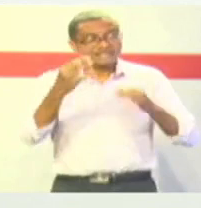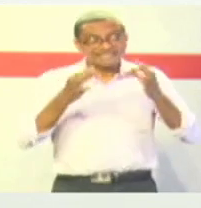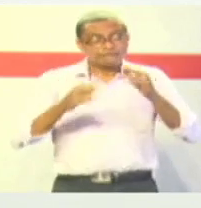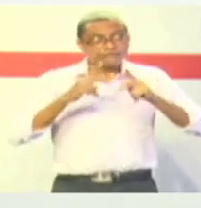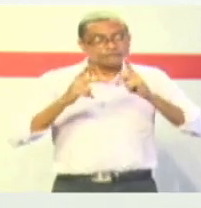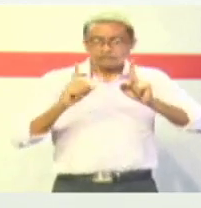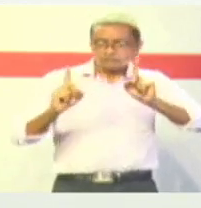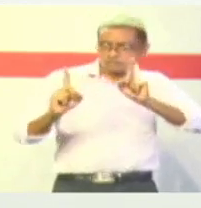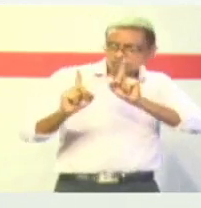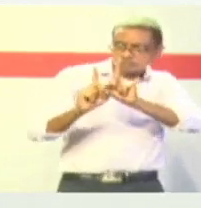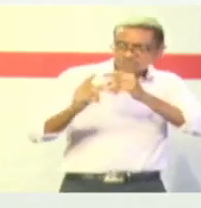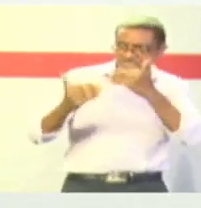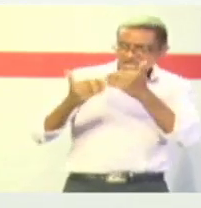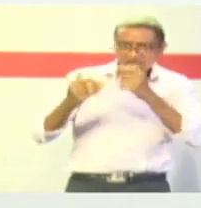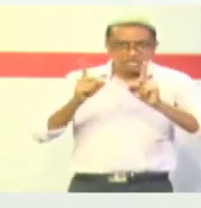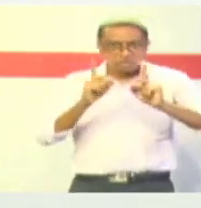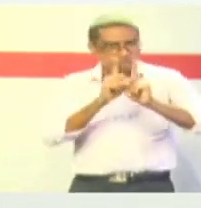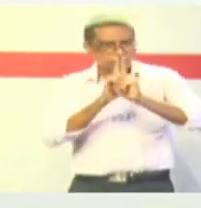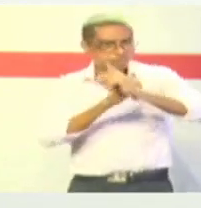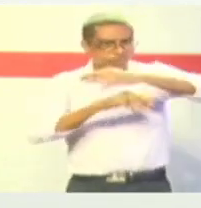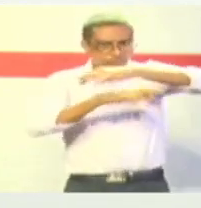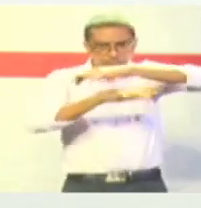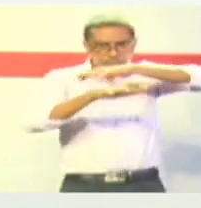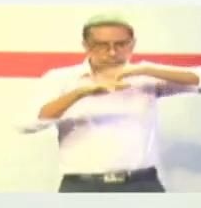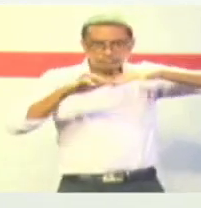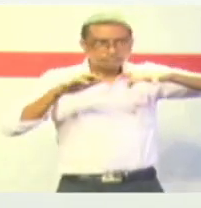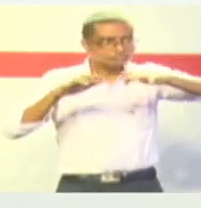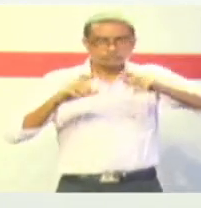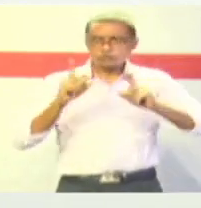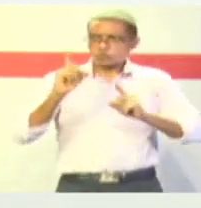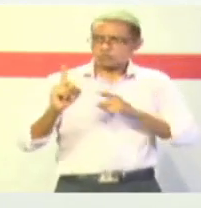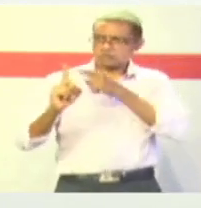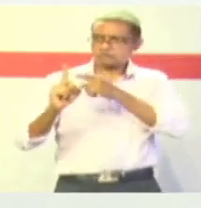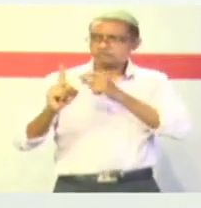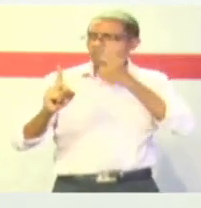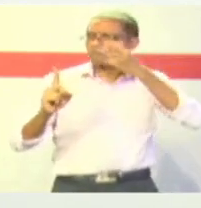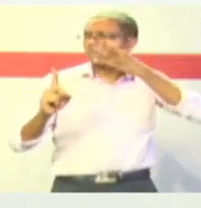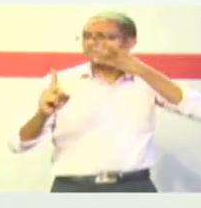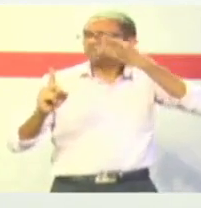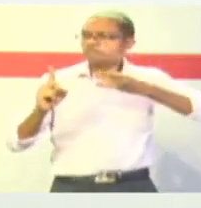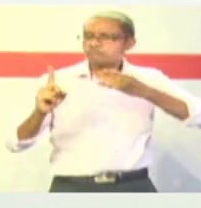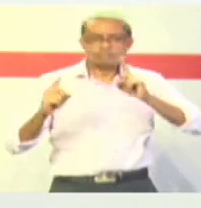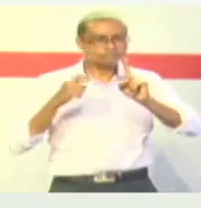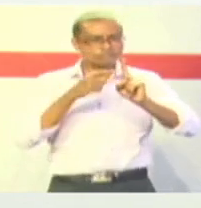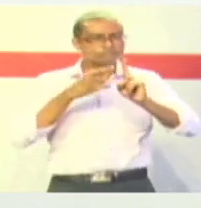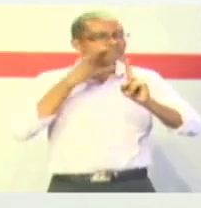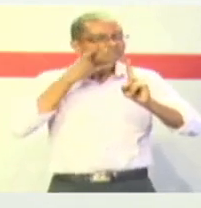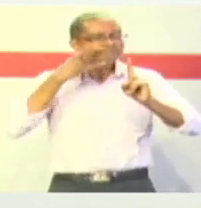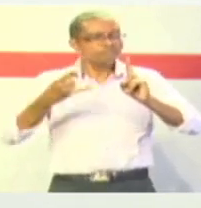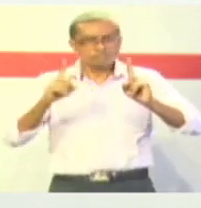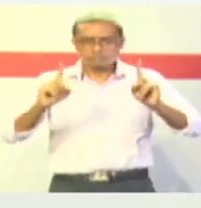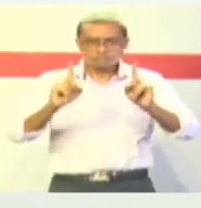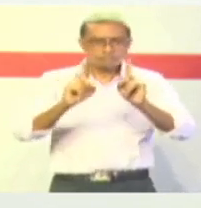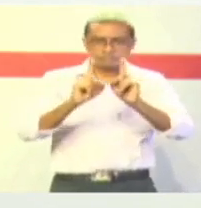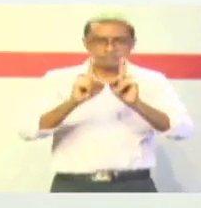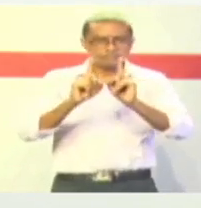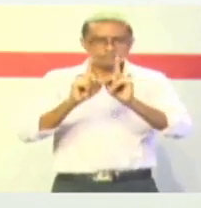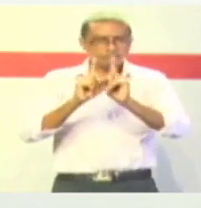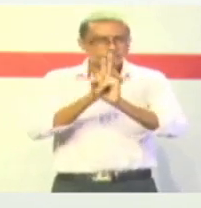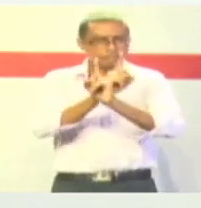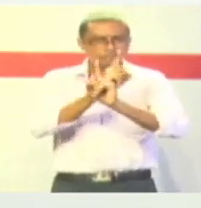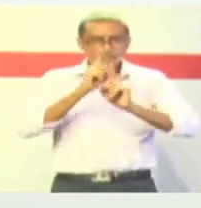close proximity to one person, both persons not wearing a mask, there's the possibility of spread between that person and the next.